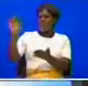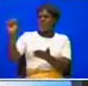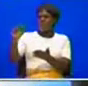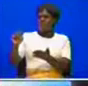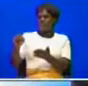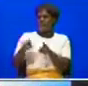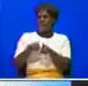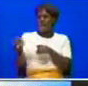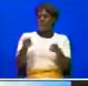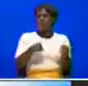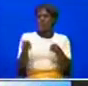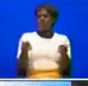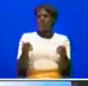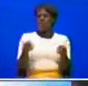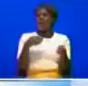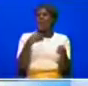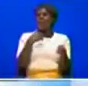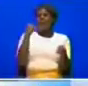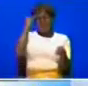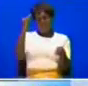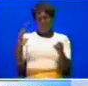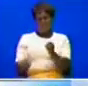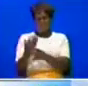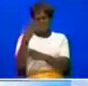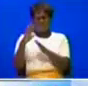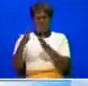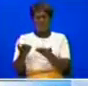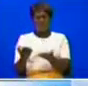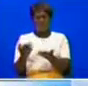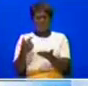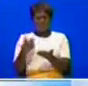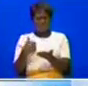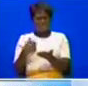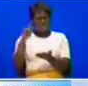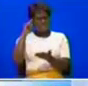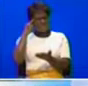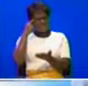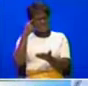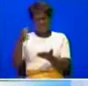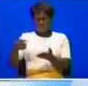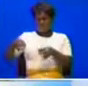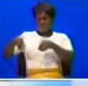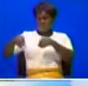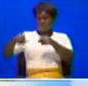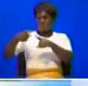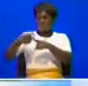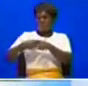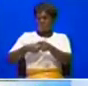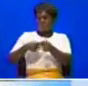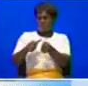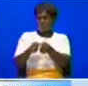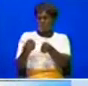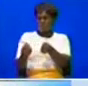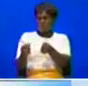arrowroot. I just came up with that idea because I find that the flour from the 3 is